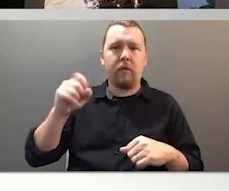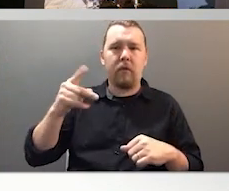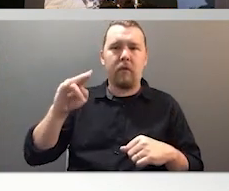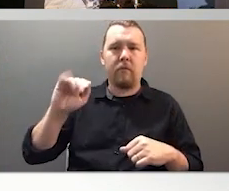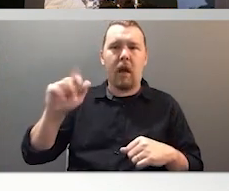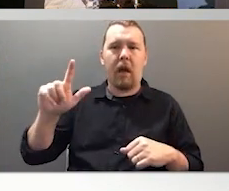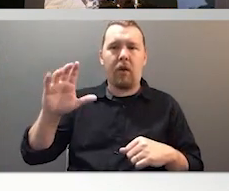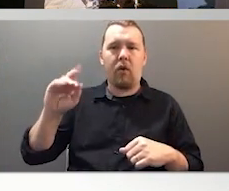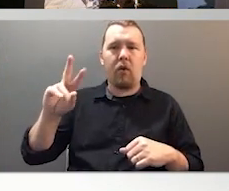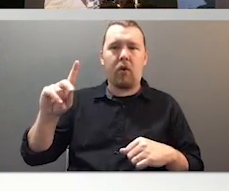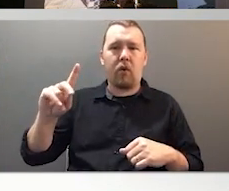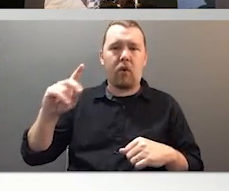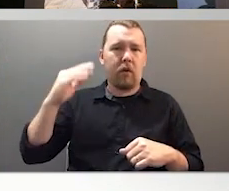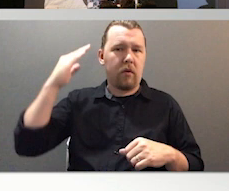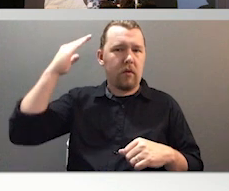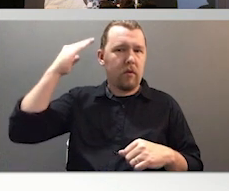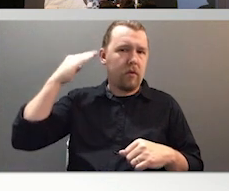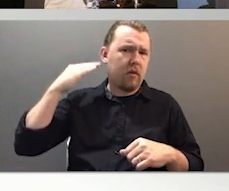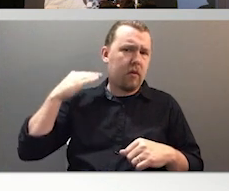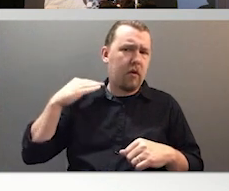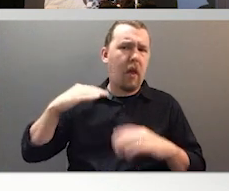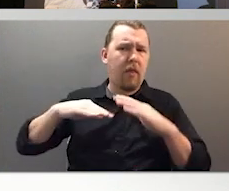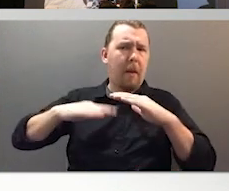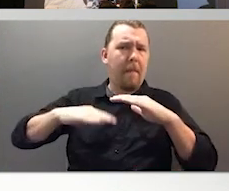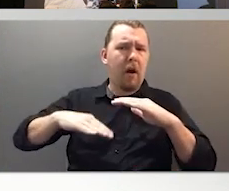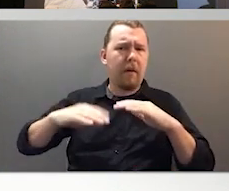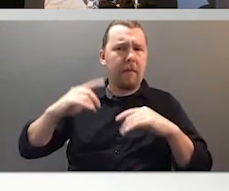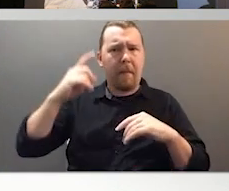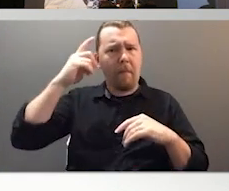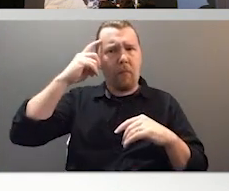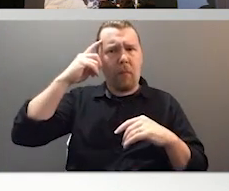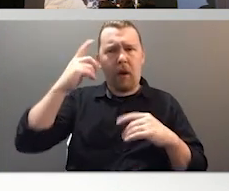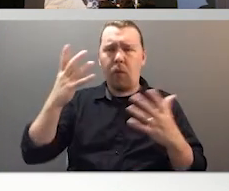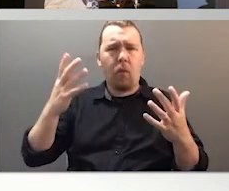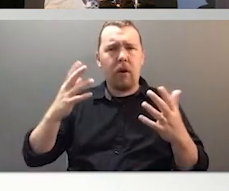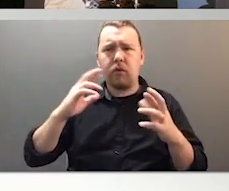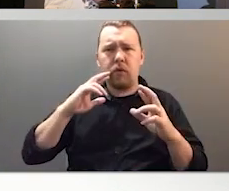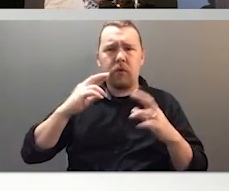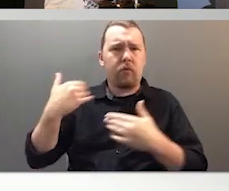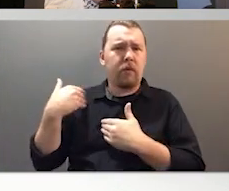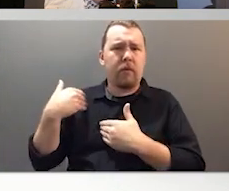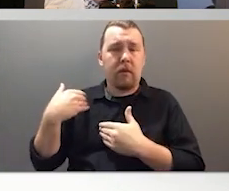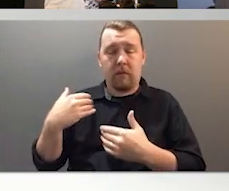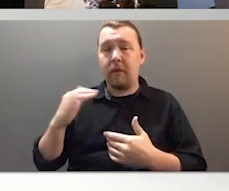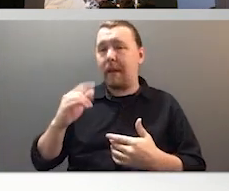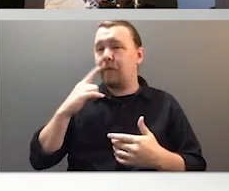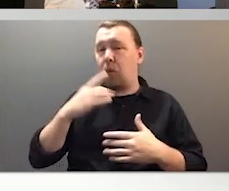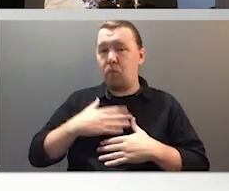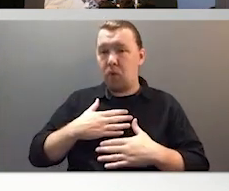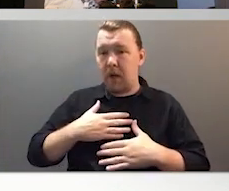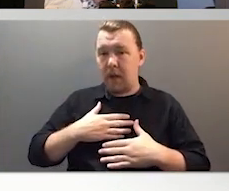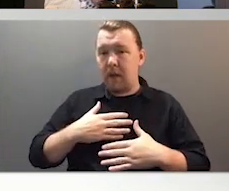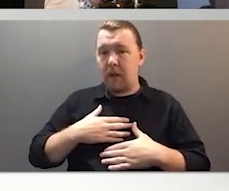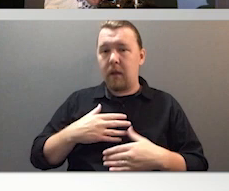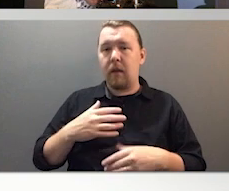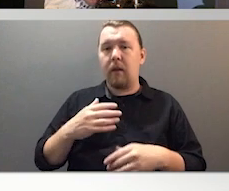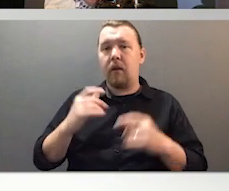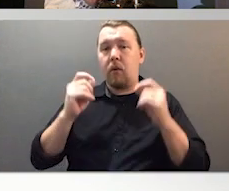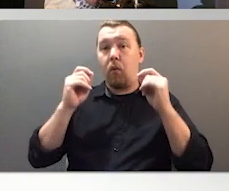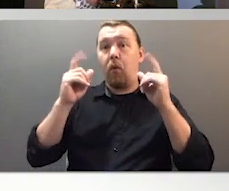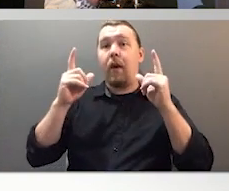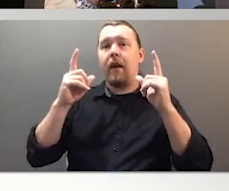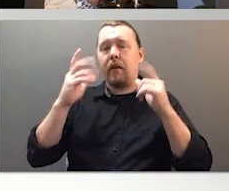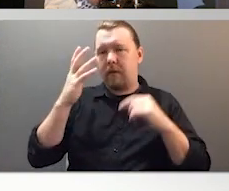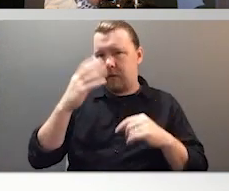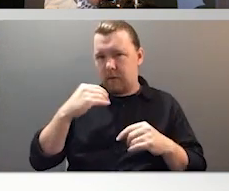brain really responsible for? And that's to make sure your breathing, your heart rate, your wake-sleep cycles, your